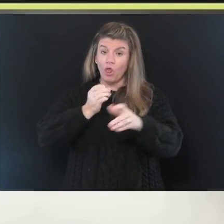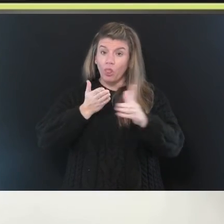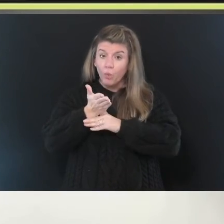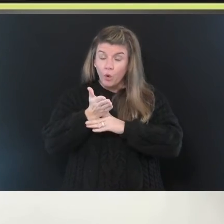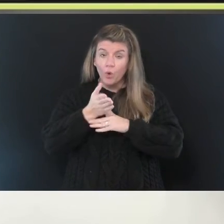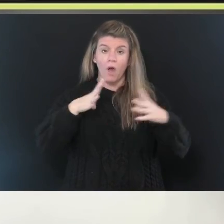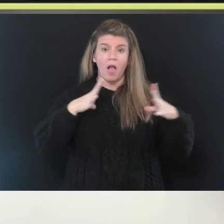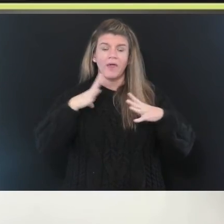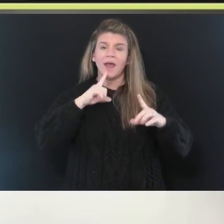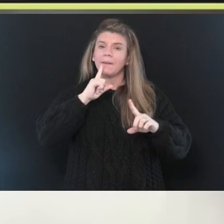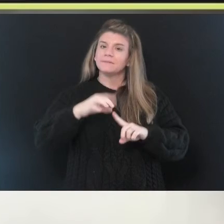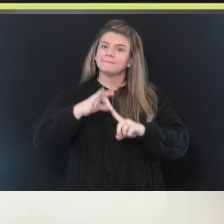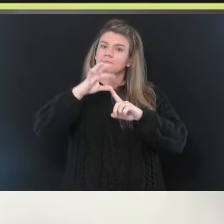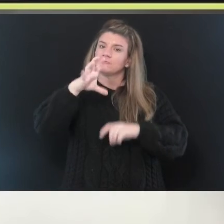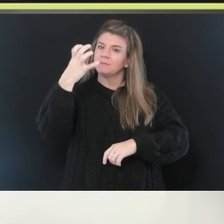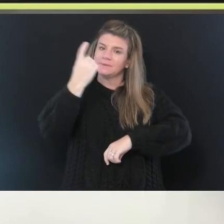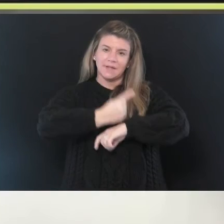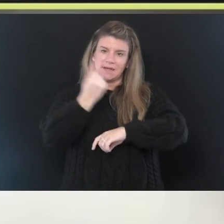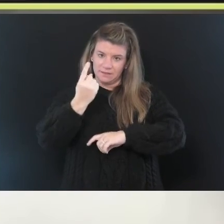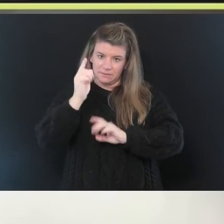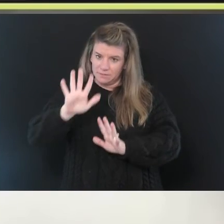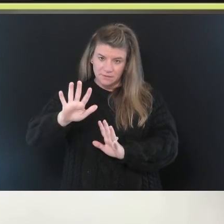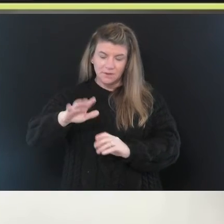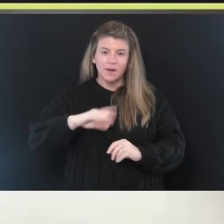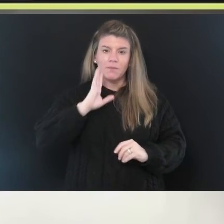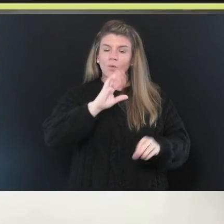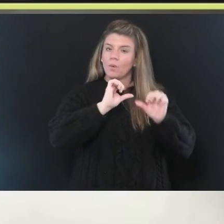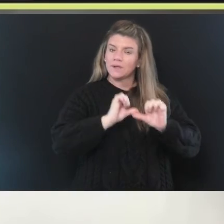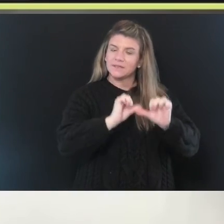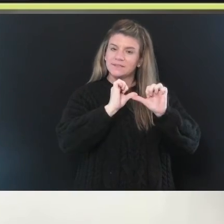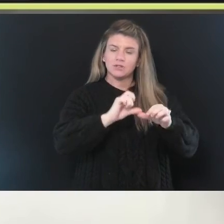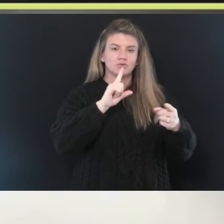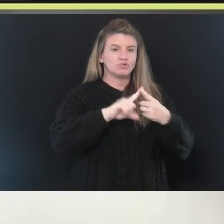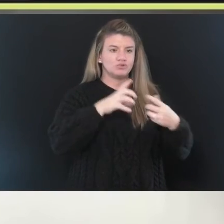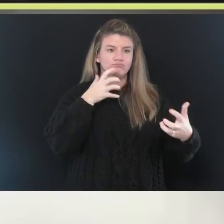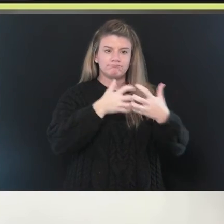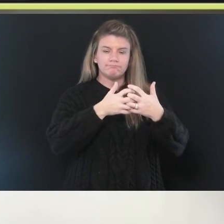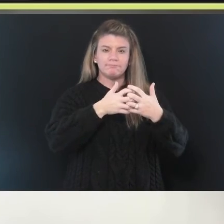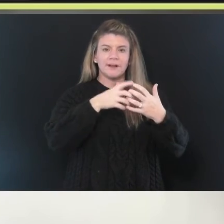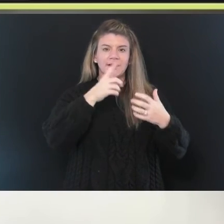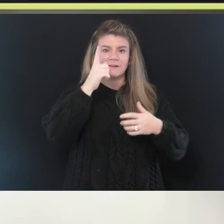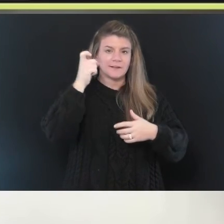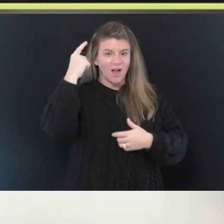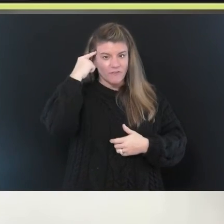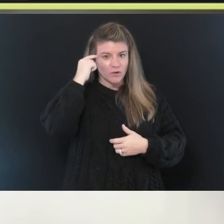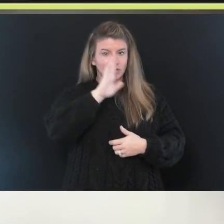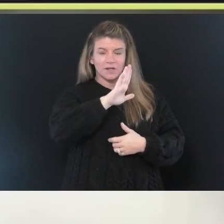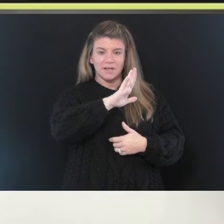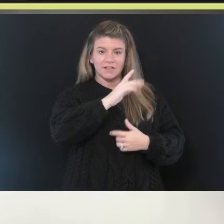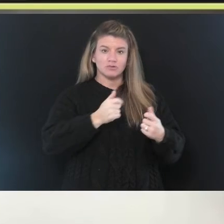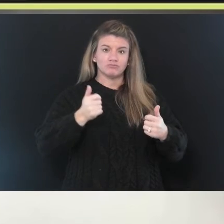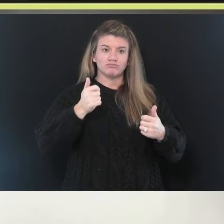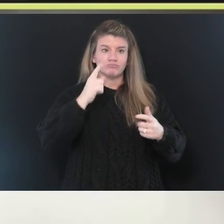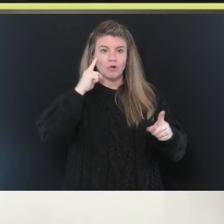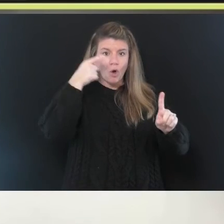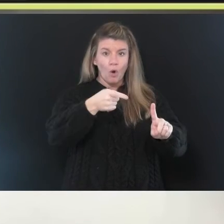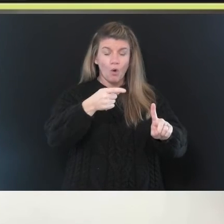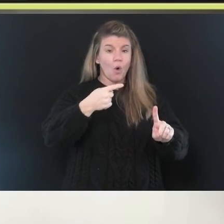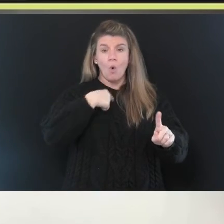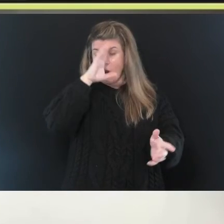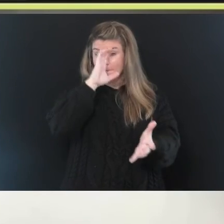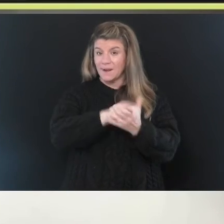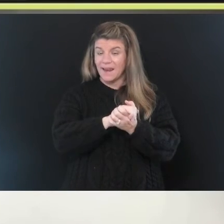the Christmas day. We'll continue to press to meet the governor's objectives. We believe that no later